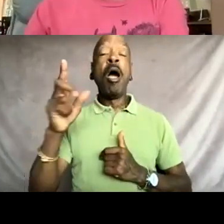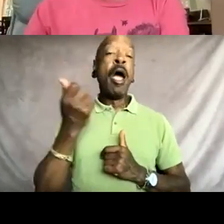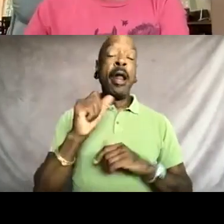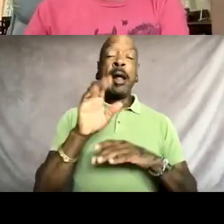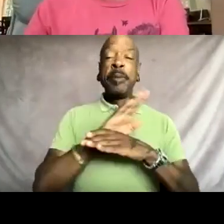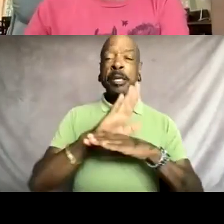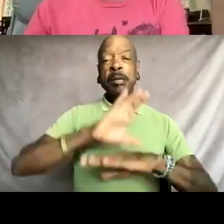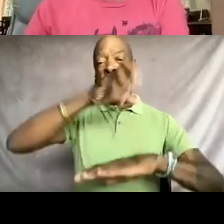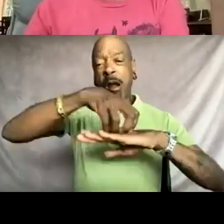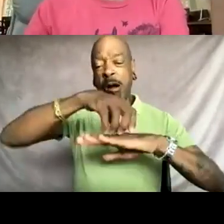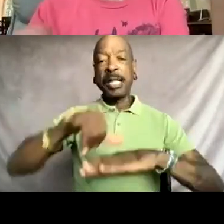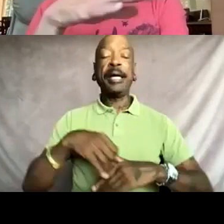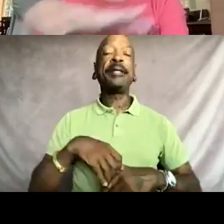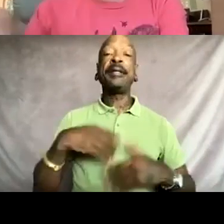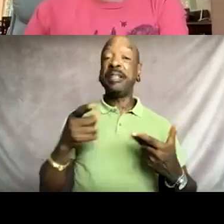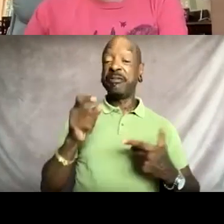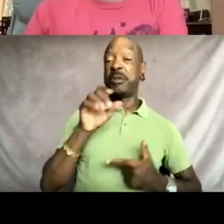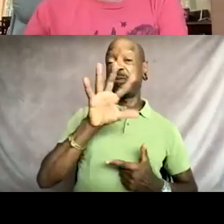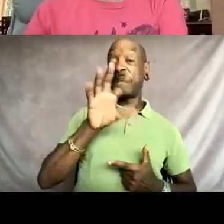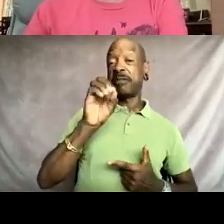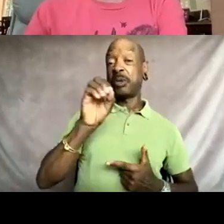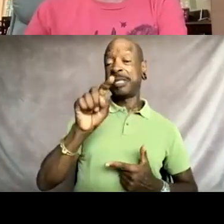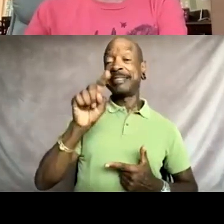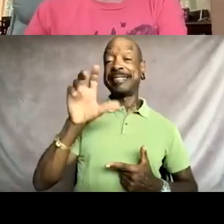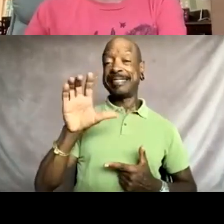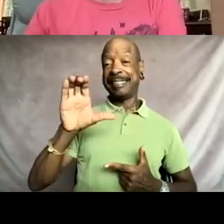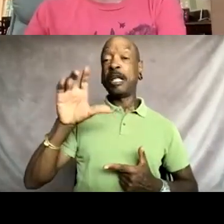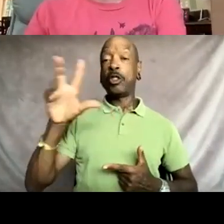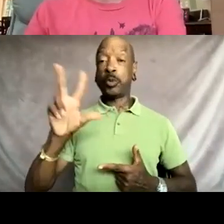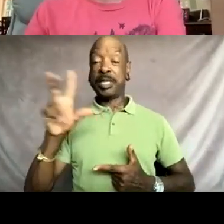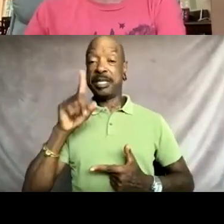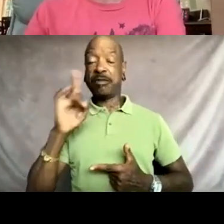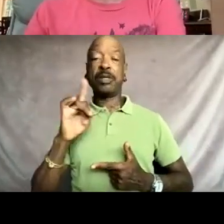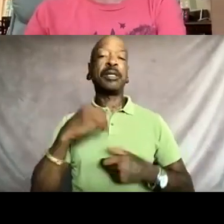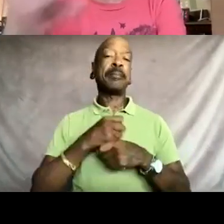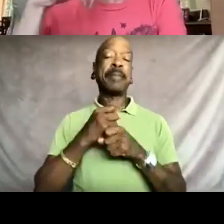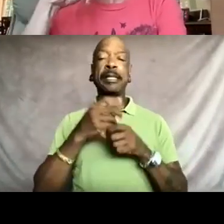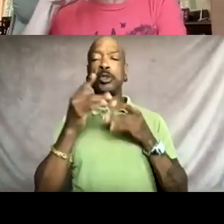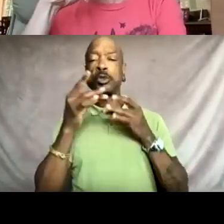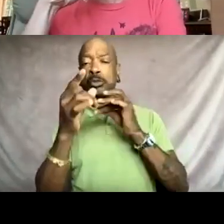a 501c3 could really smooth the path through a lot of regulatory barriers.